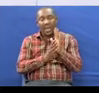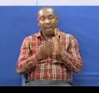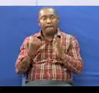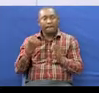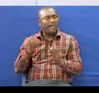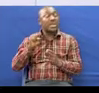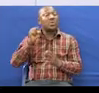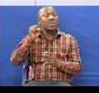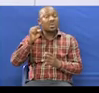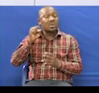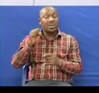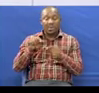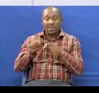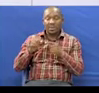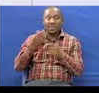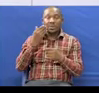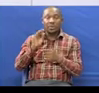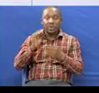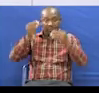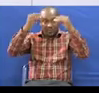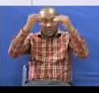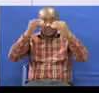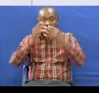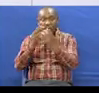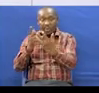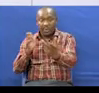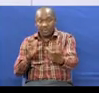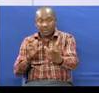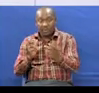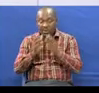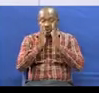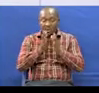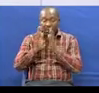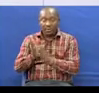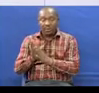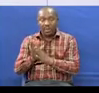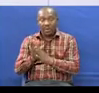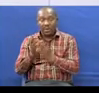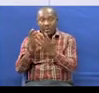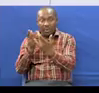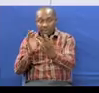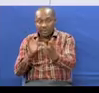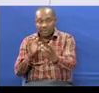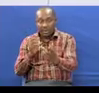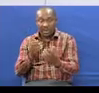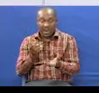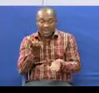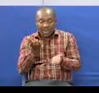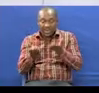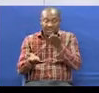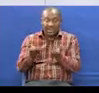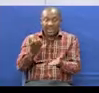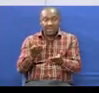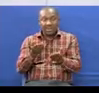59 millions. Now, this is one of the importance of studying the populations. Now, human populations tell us